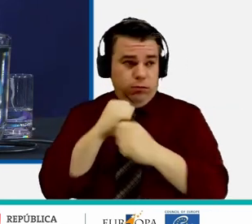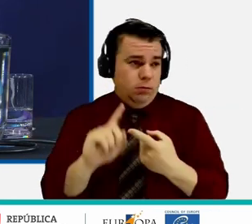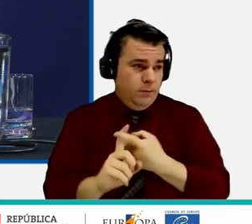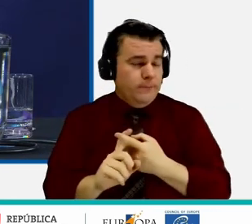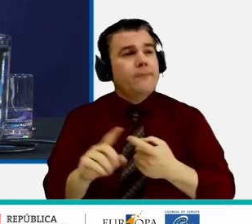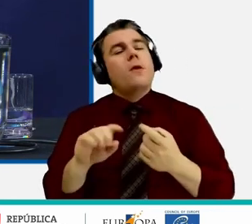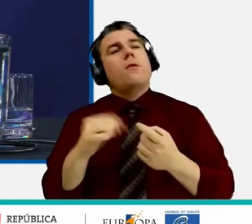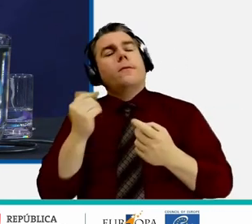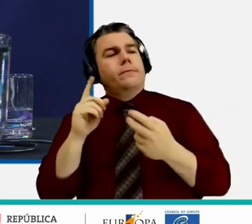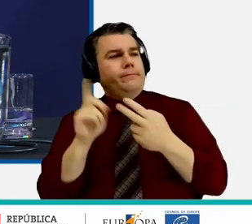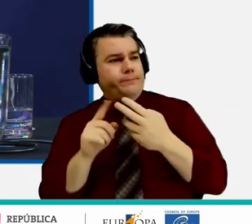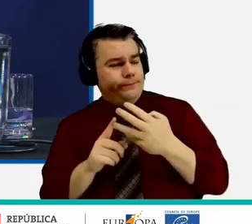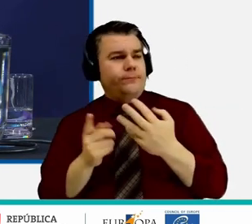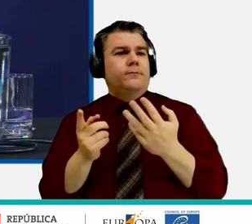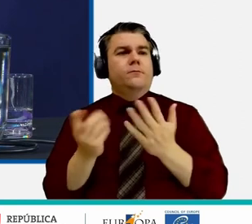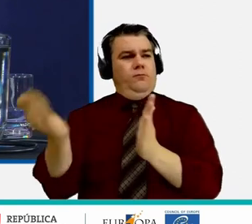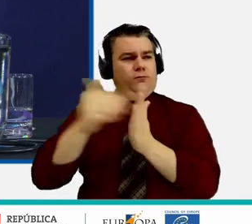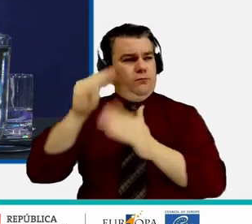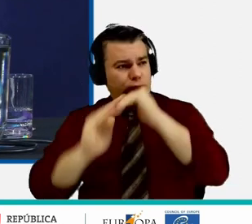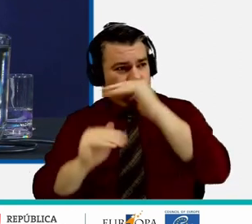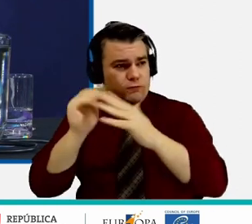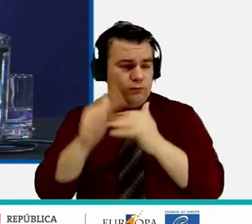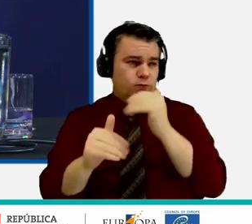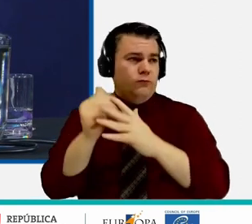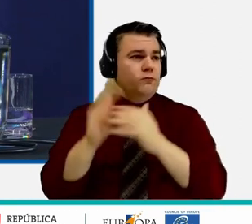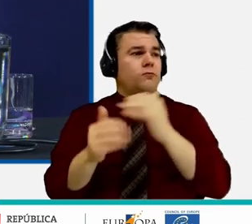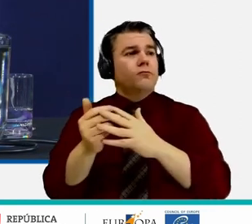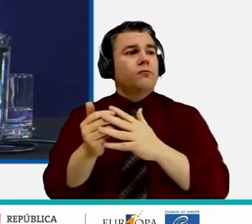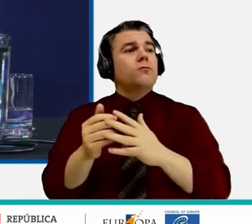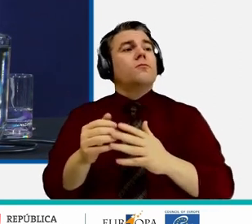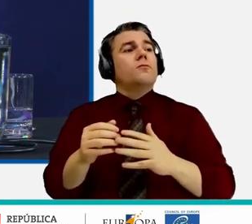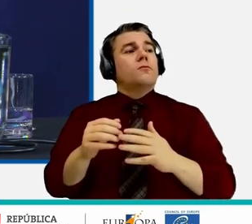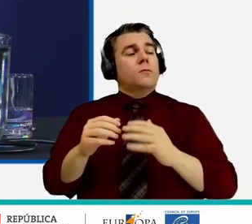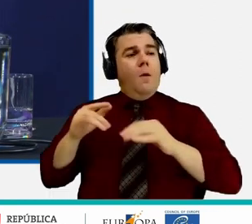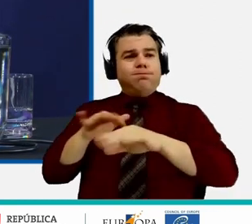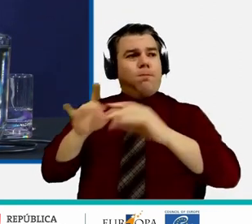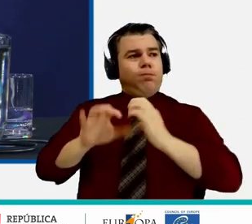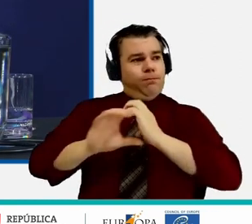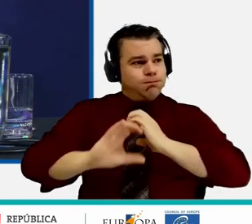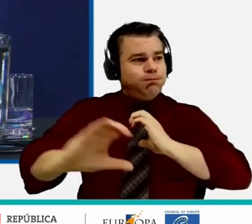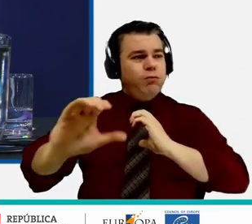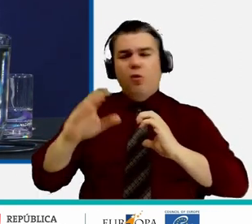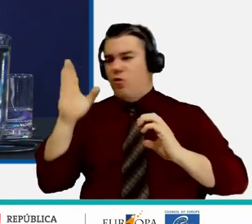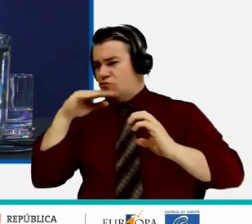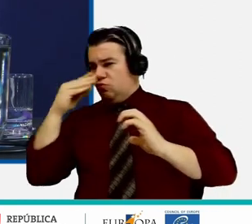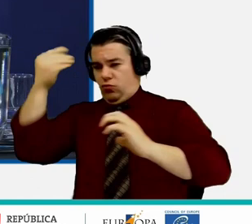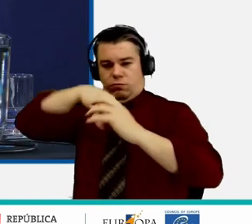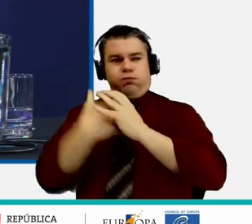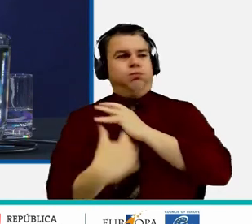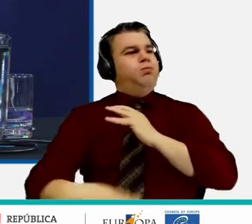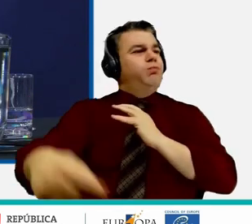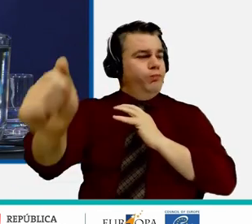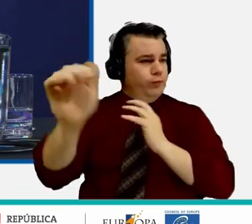projects on reconstruction or construction, water supplies, sewage system, waste management,